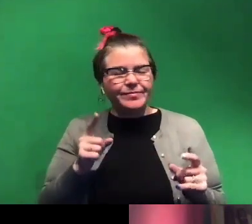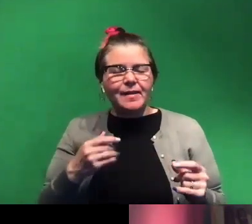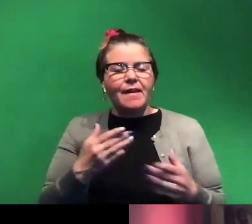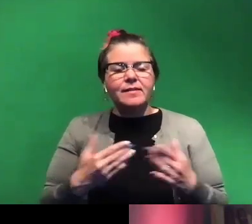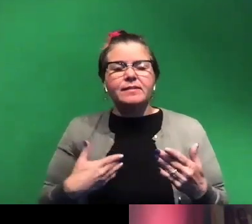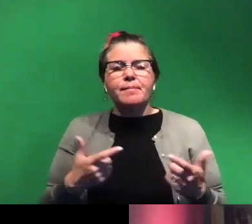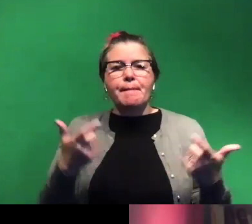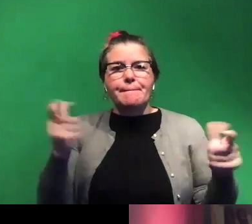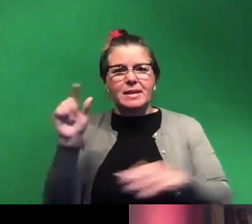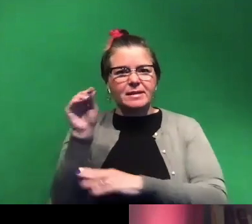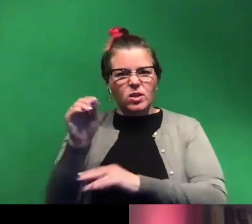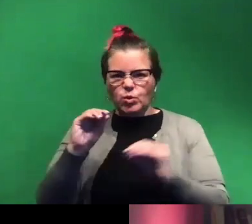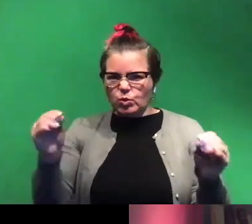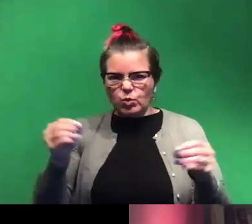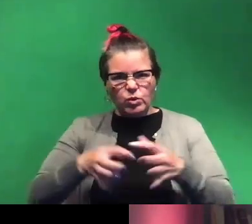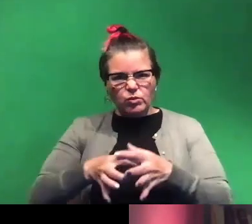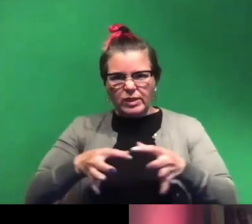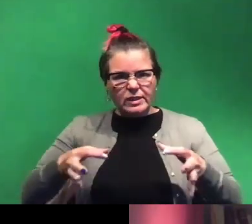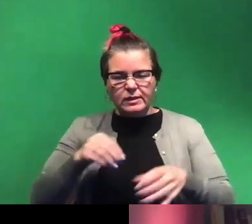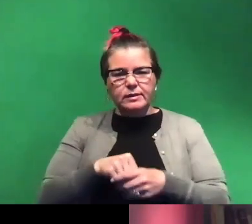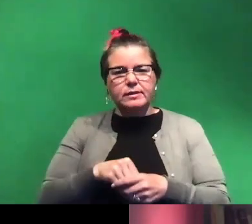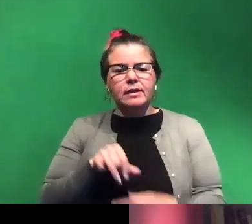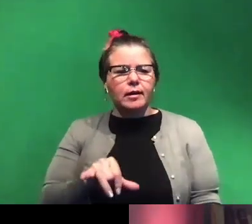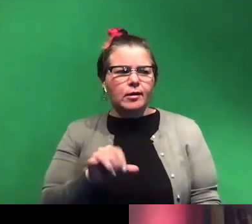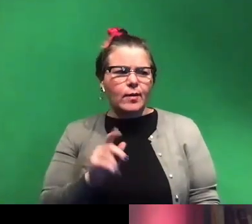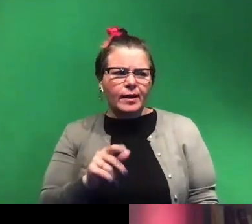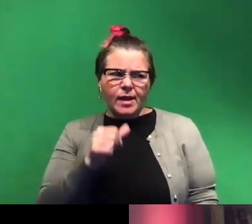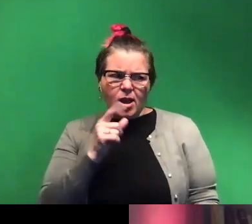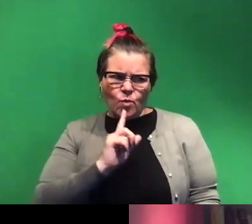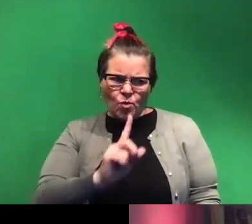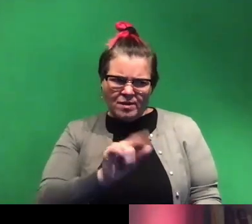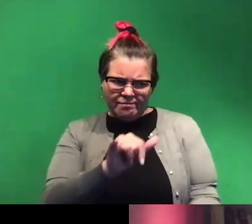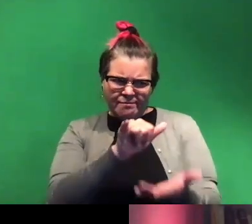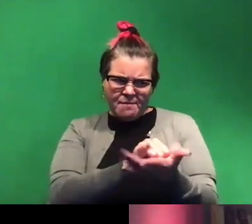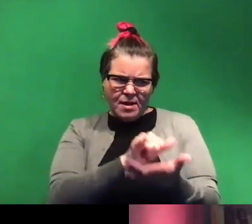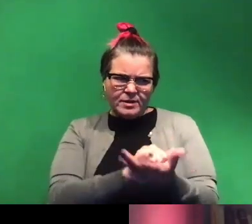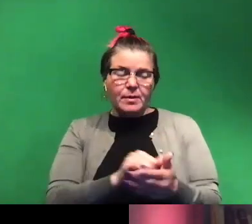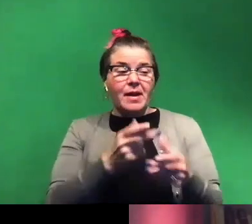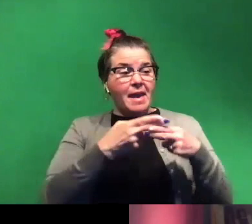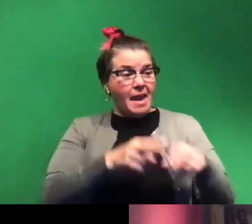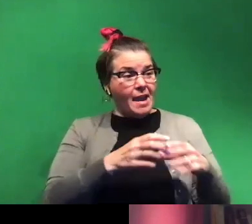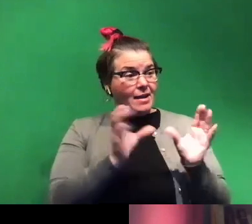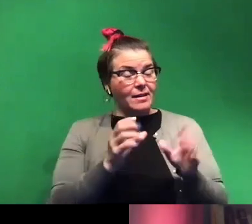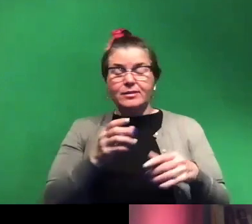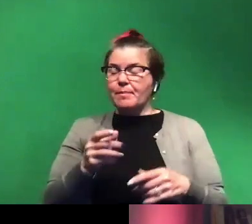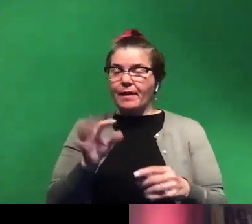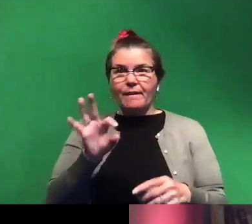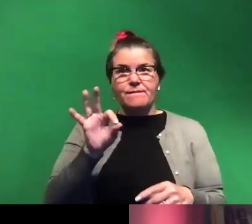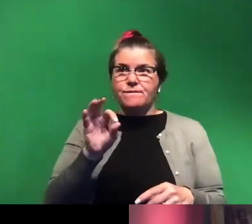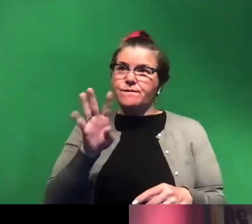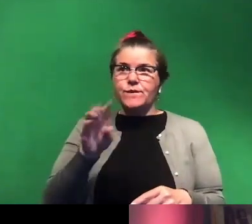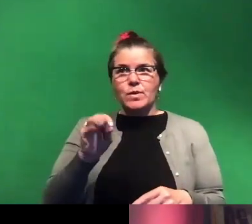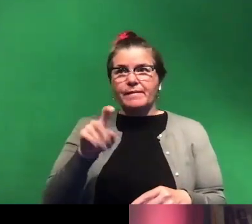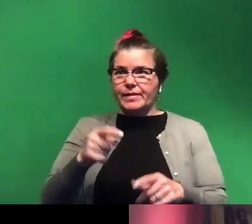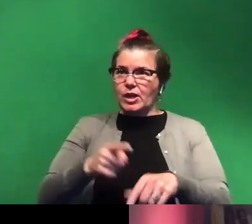any rings inside their legs, and we're like, okay, well, this is not a 1-year-old. It's impossible to go from an egg to something 40 feet long in 1